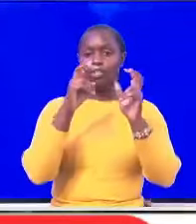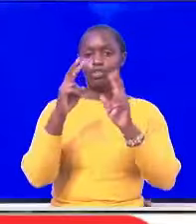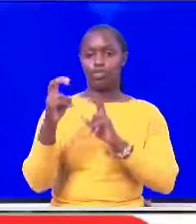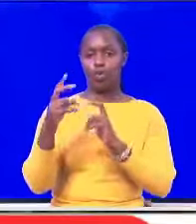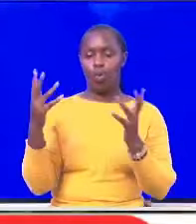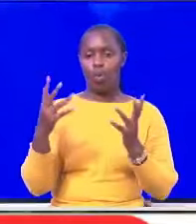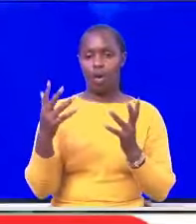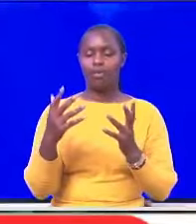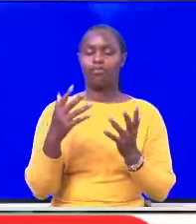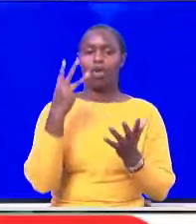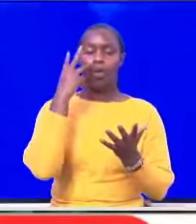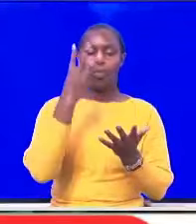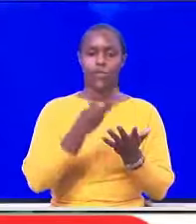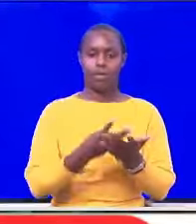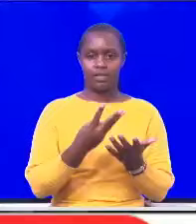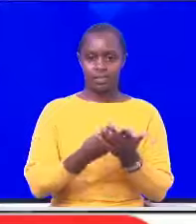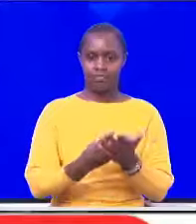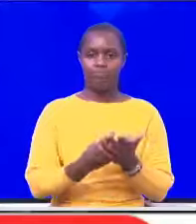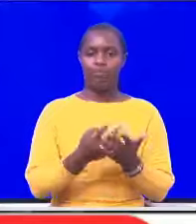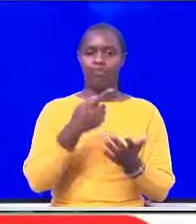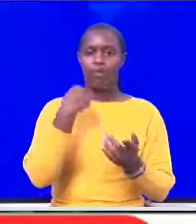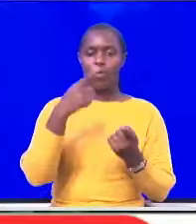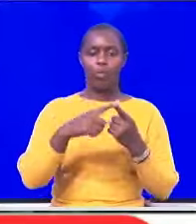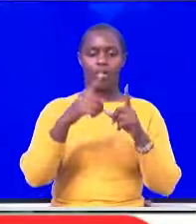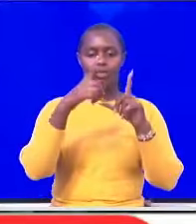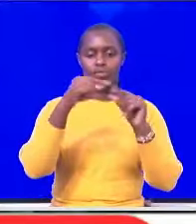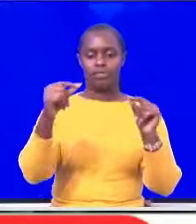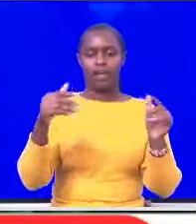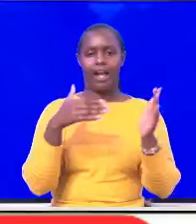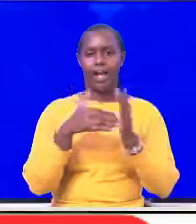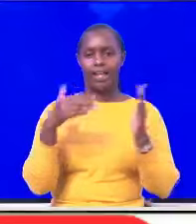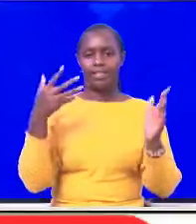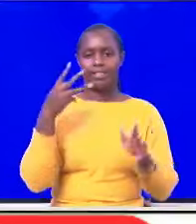testify against them, as Chichi Josephine now tells us.